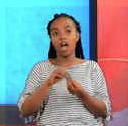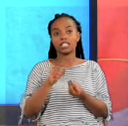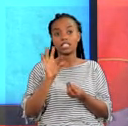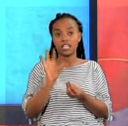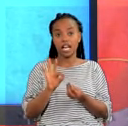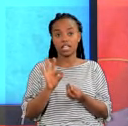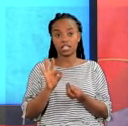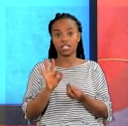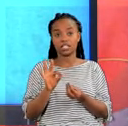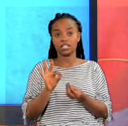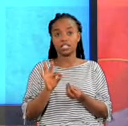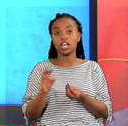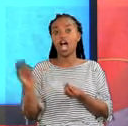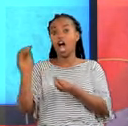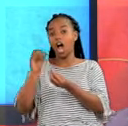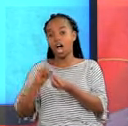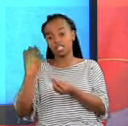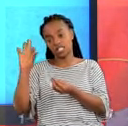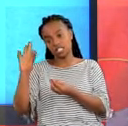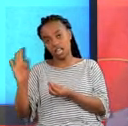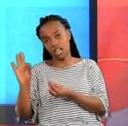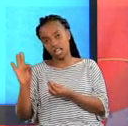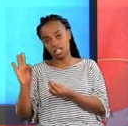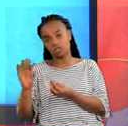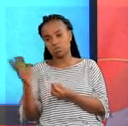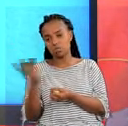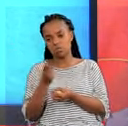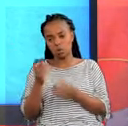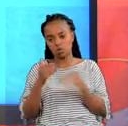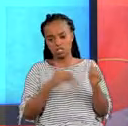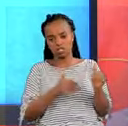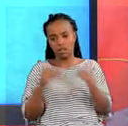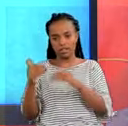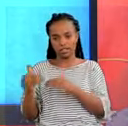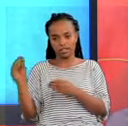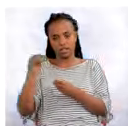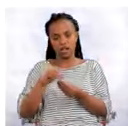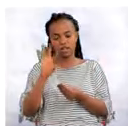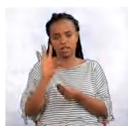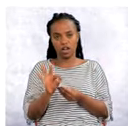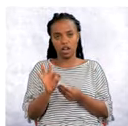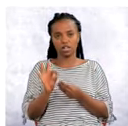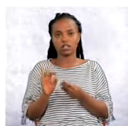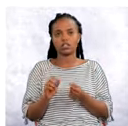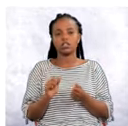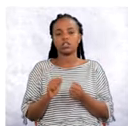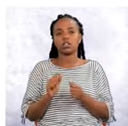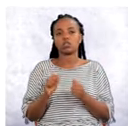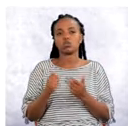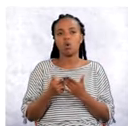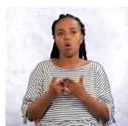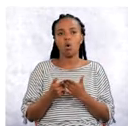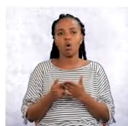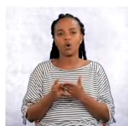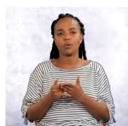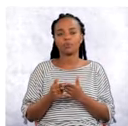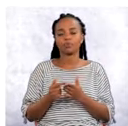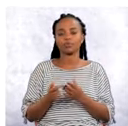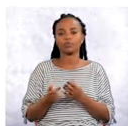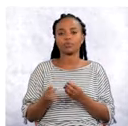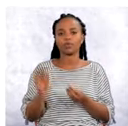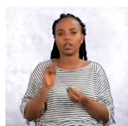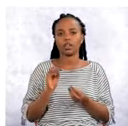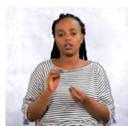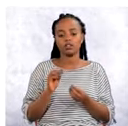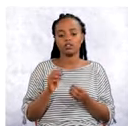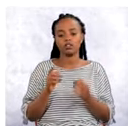here, I have to add 9 on both sides. We have add 9, so you have to add 9